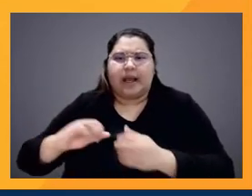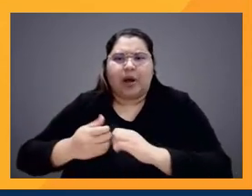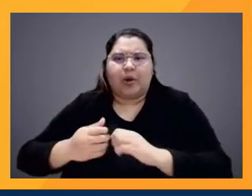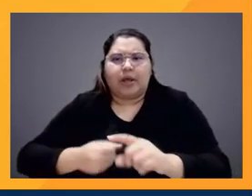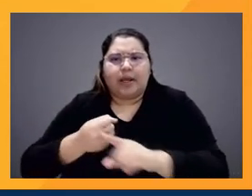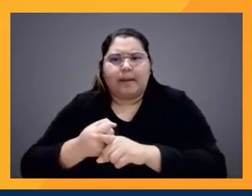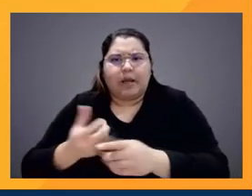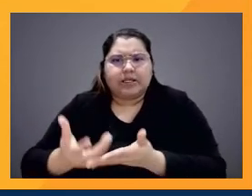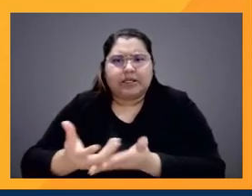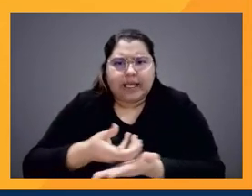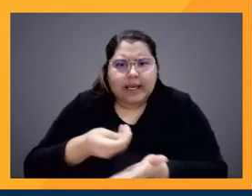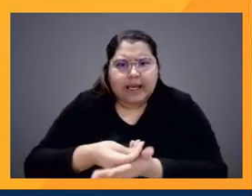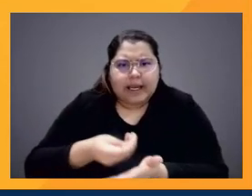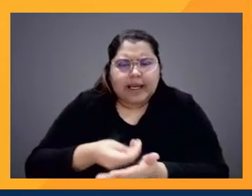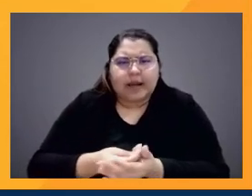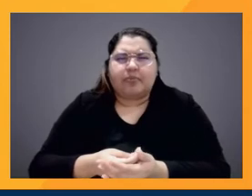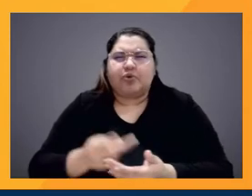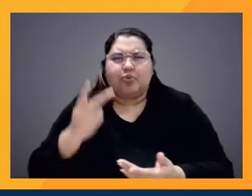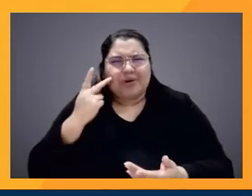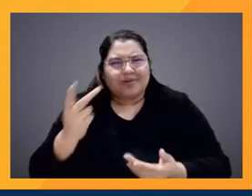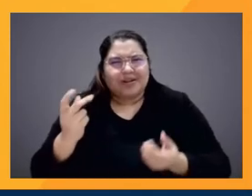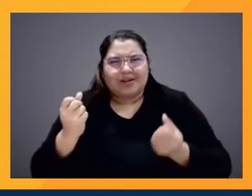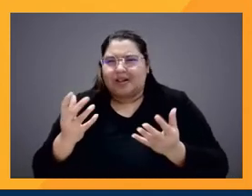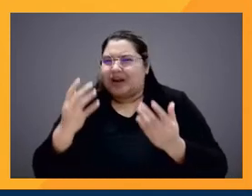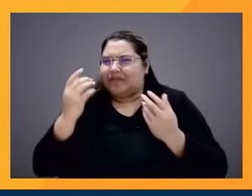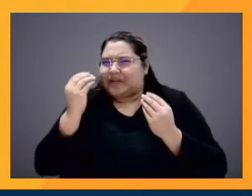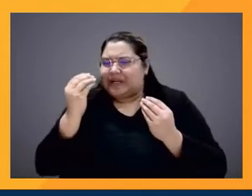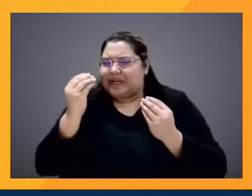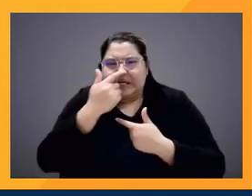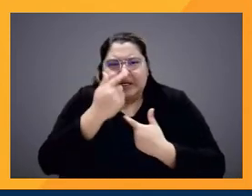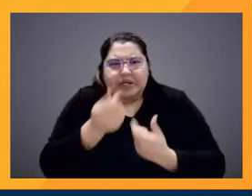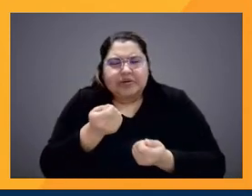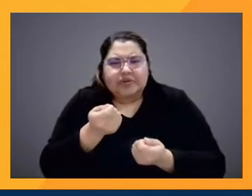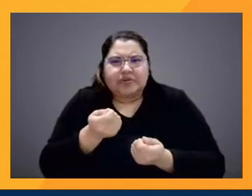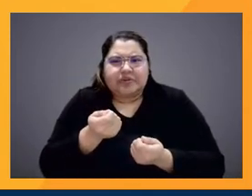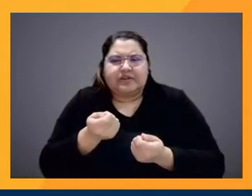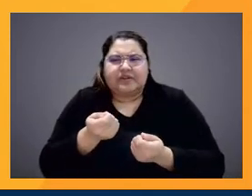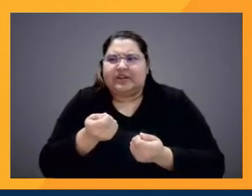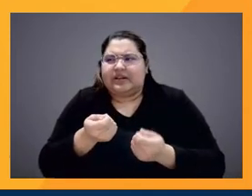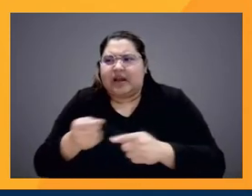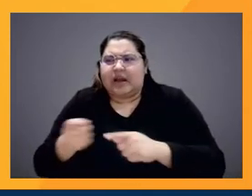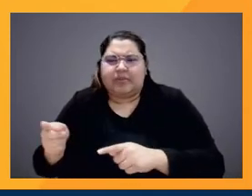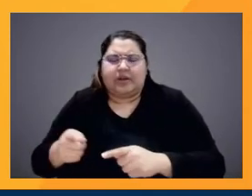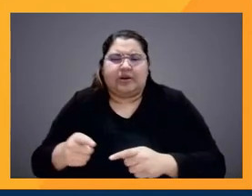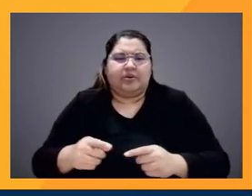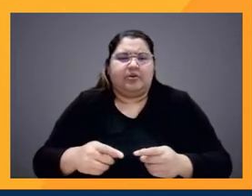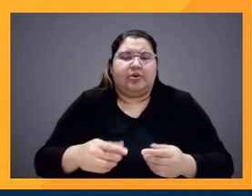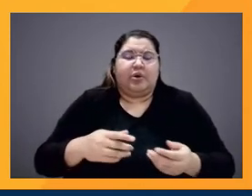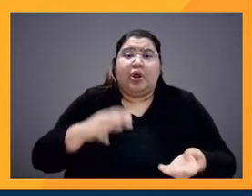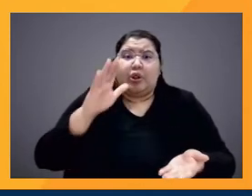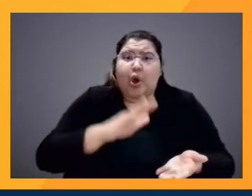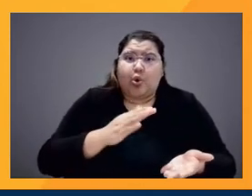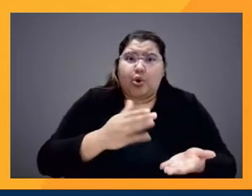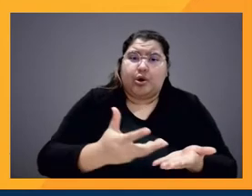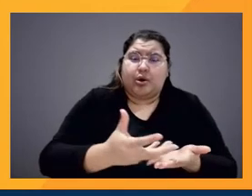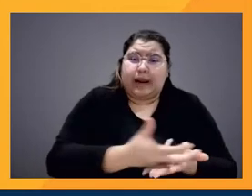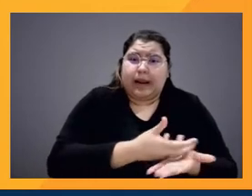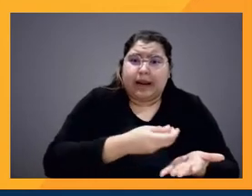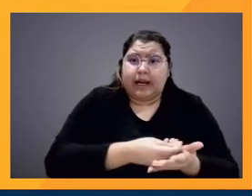and understanding with the firm that you're doing business with is really important, right? And so it is hard for me to